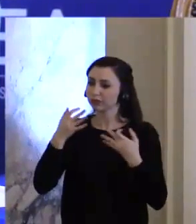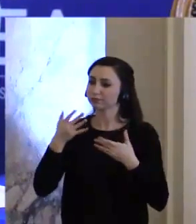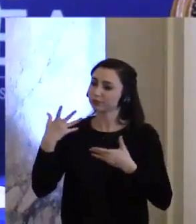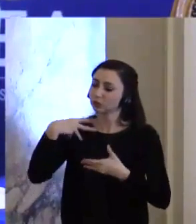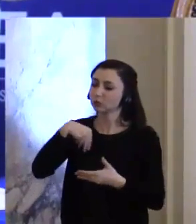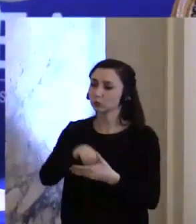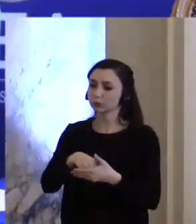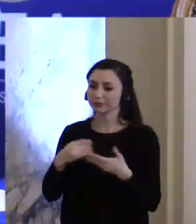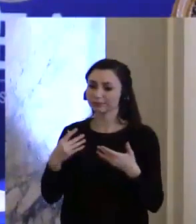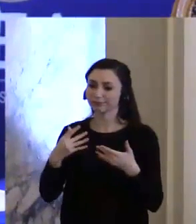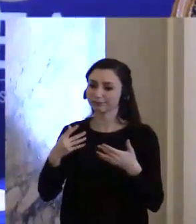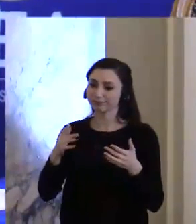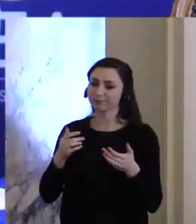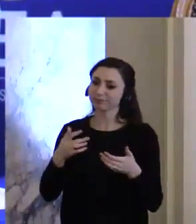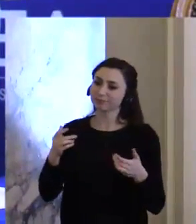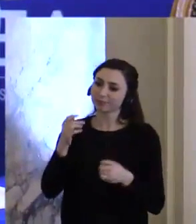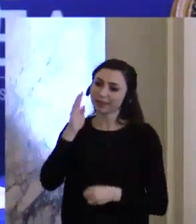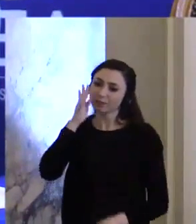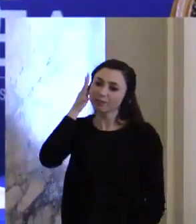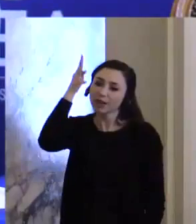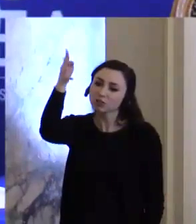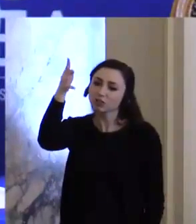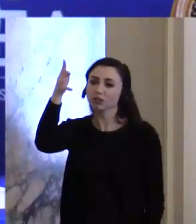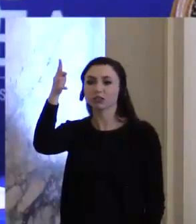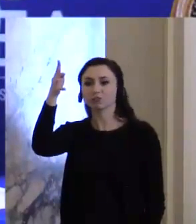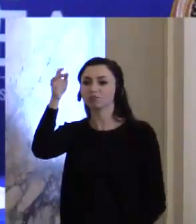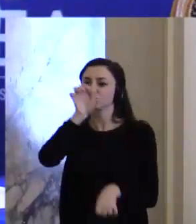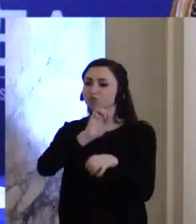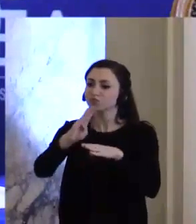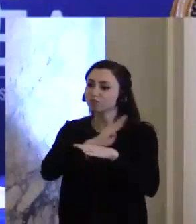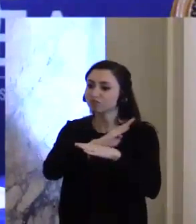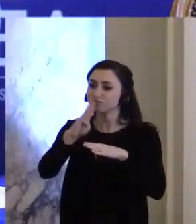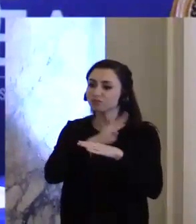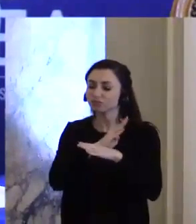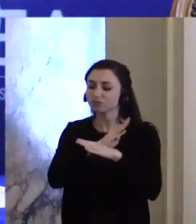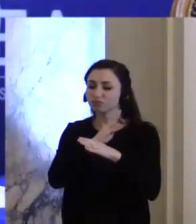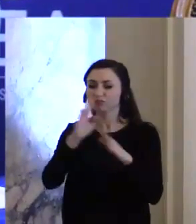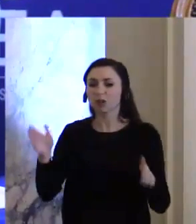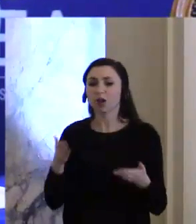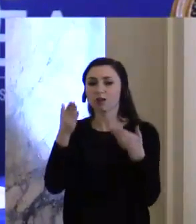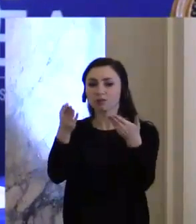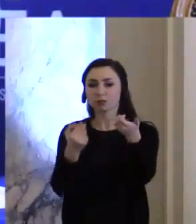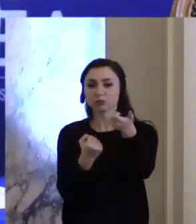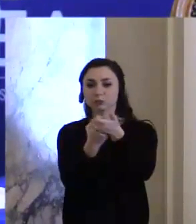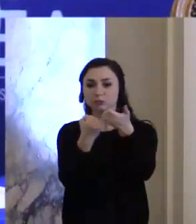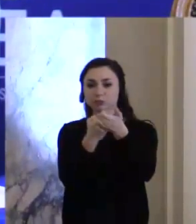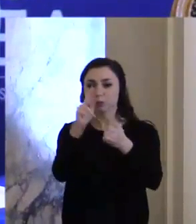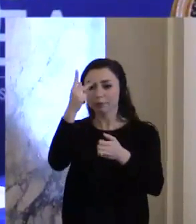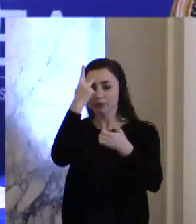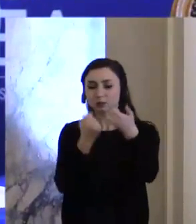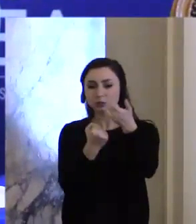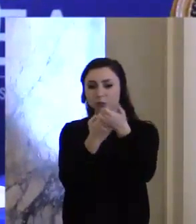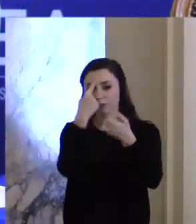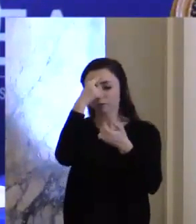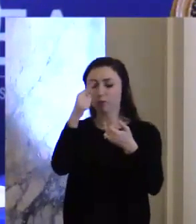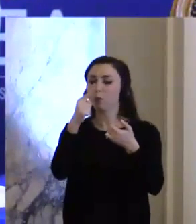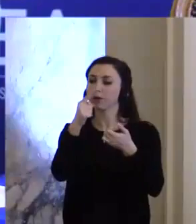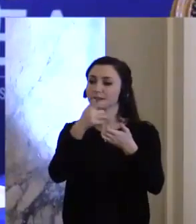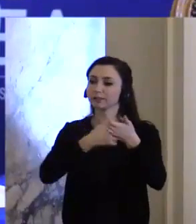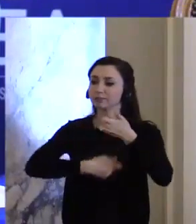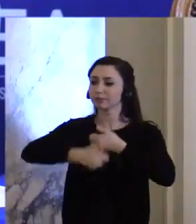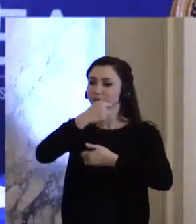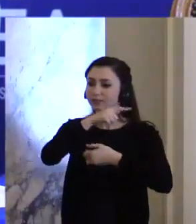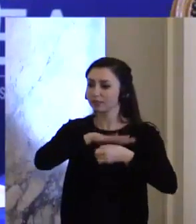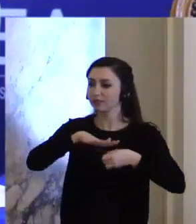entrepreneurship. In addition to offering consistent political support to the work of the General Secretariat in these